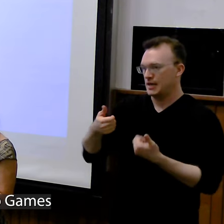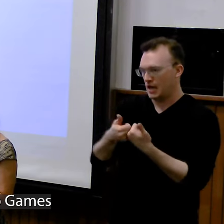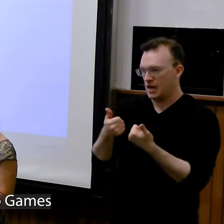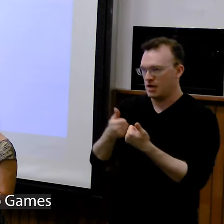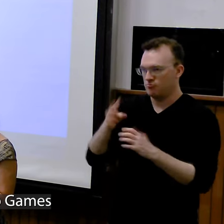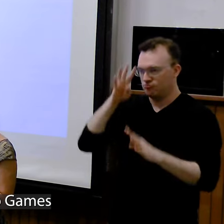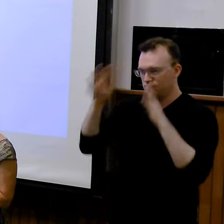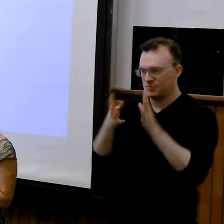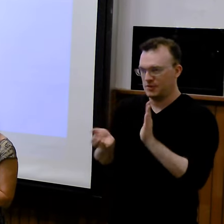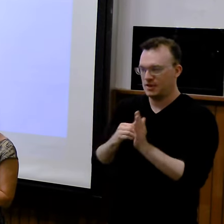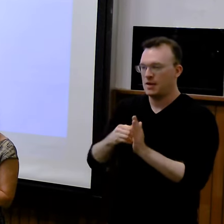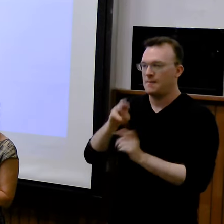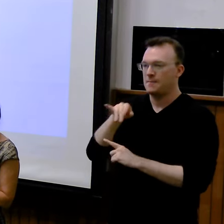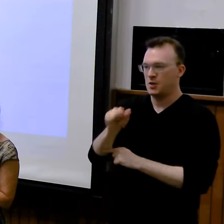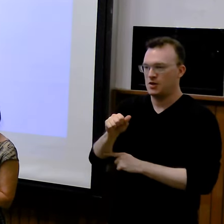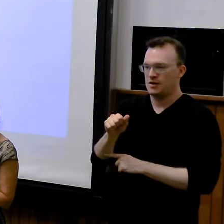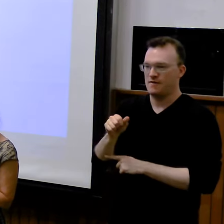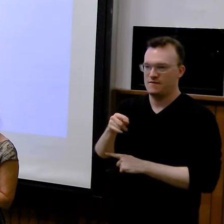Medium of Video Games,